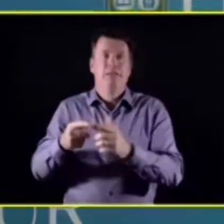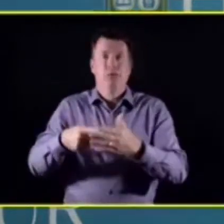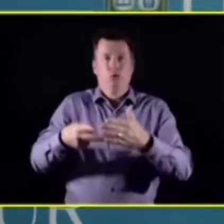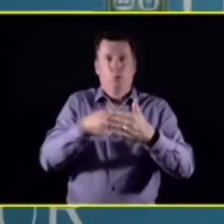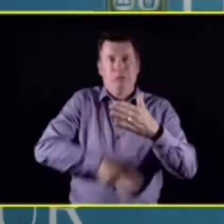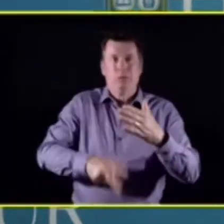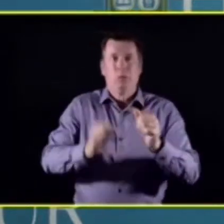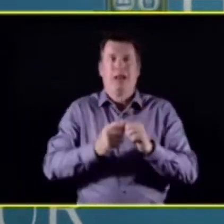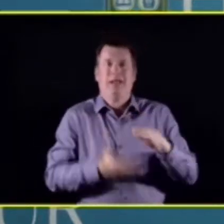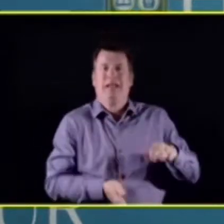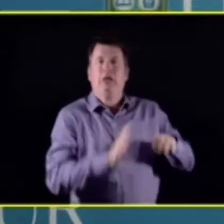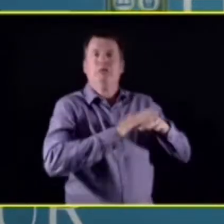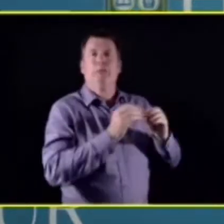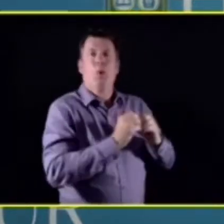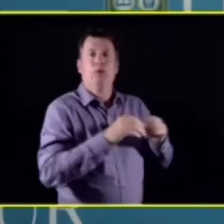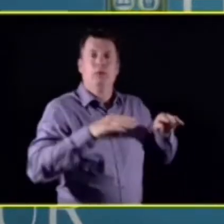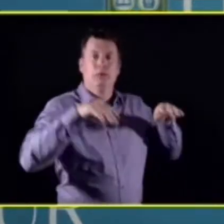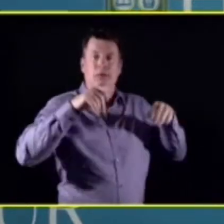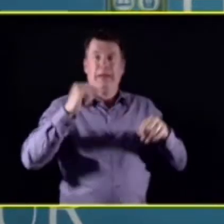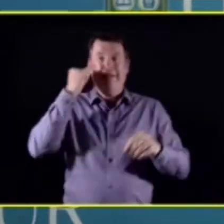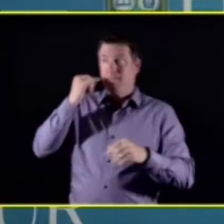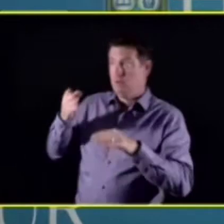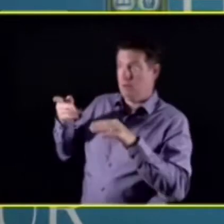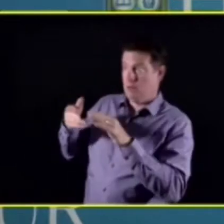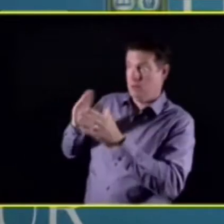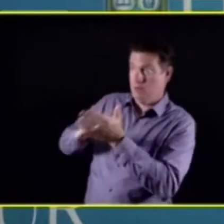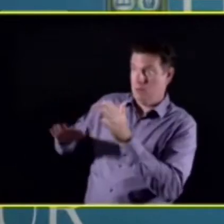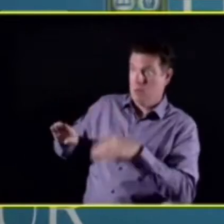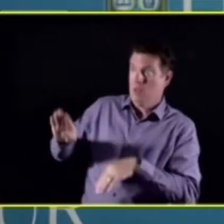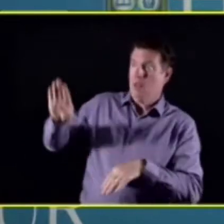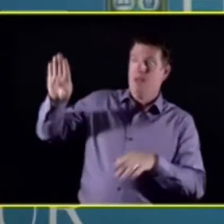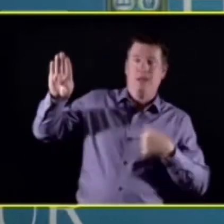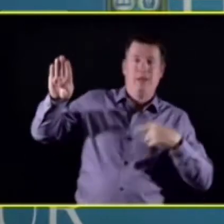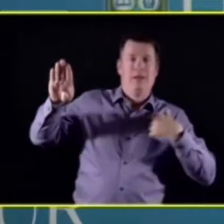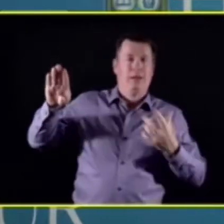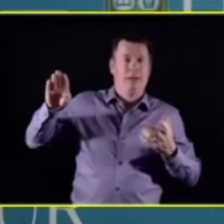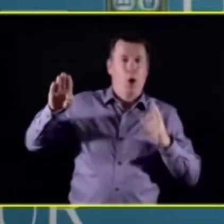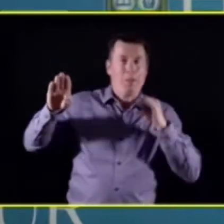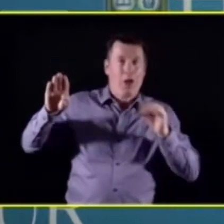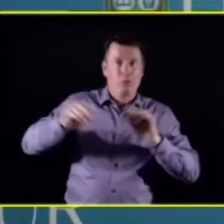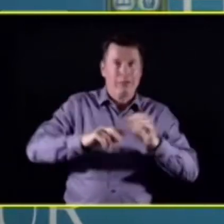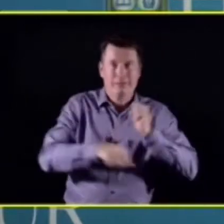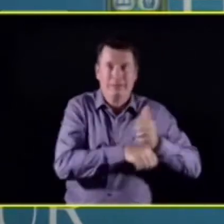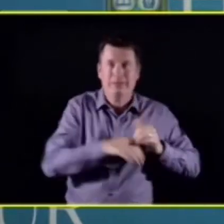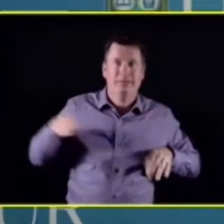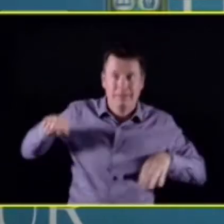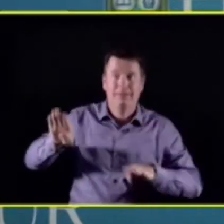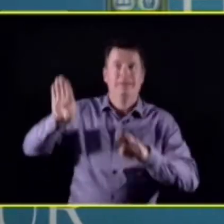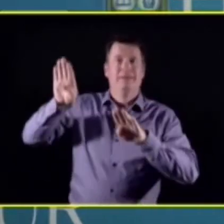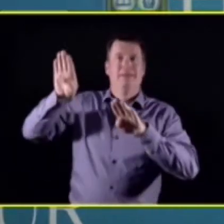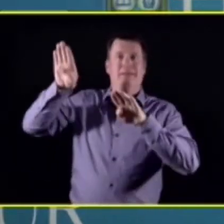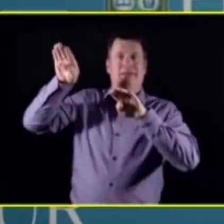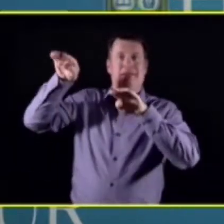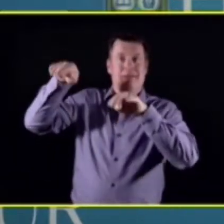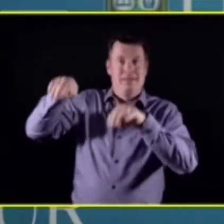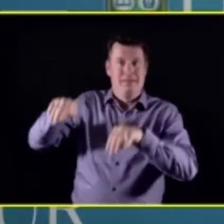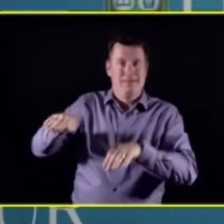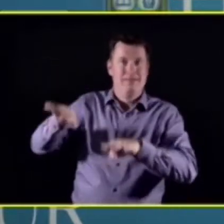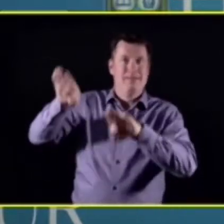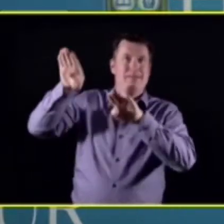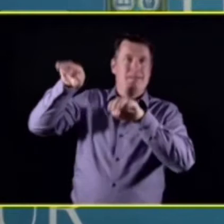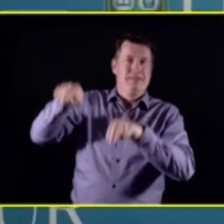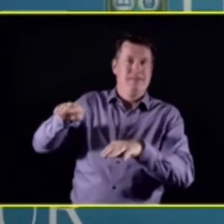110, 120 patients that we and that's a total number, and of that total, 72 have been